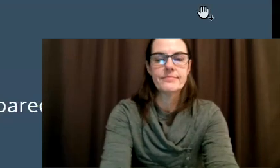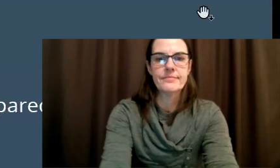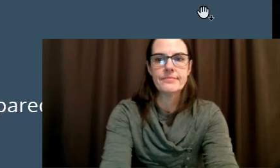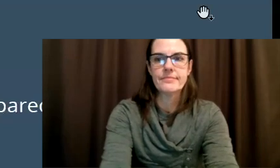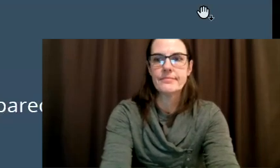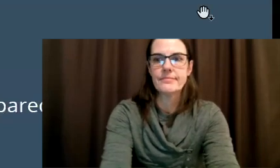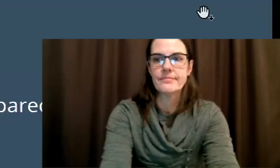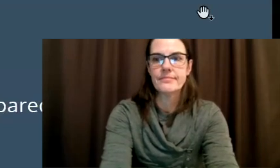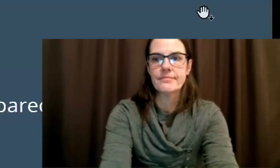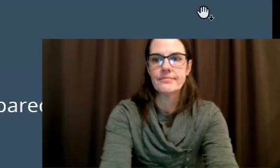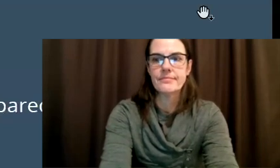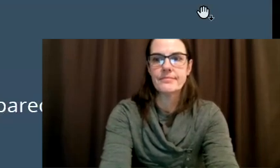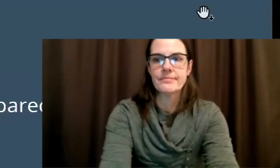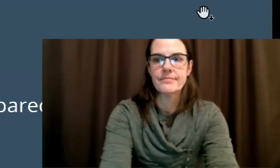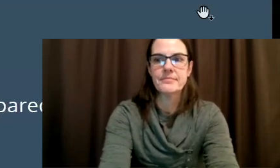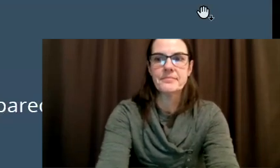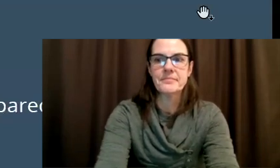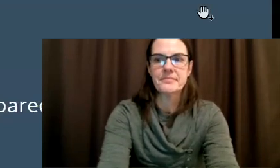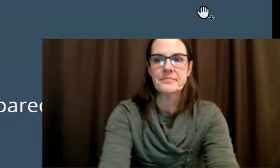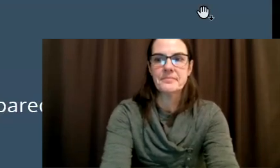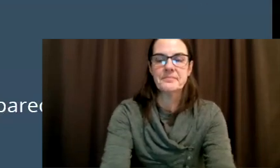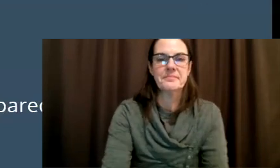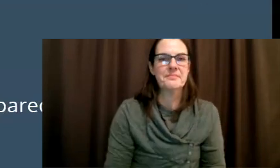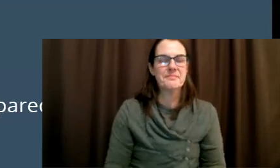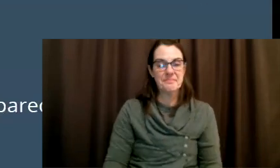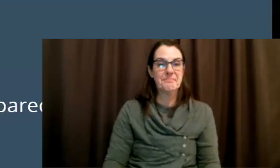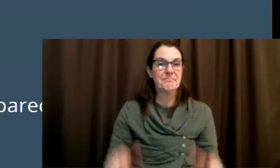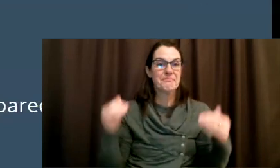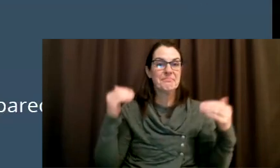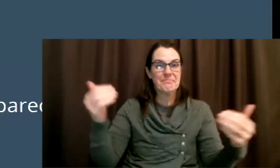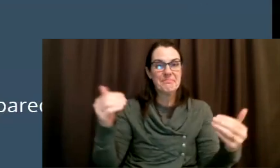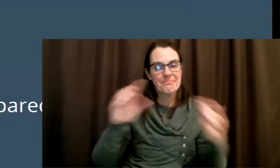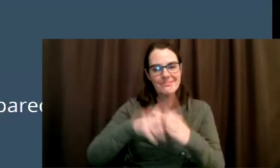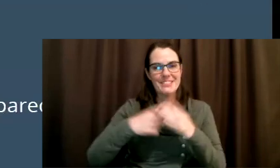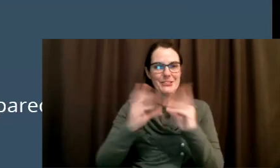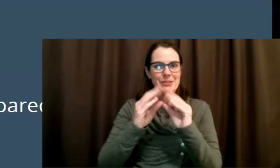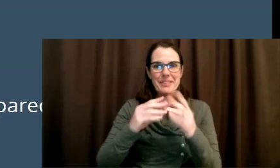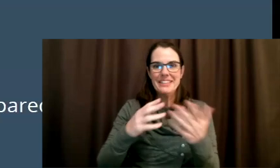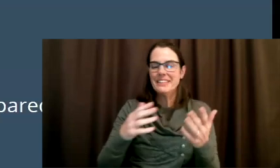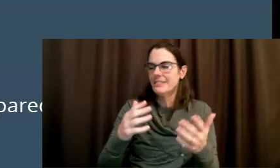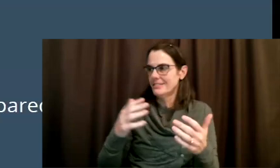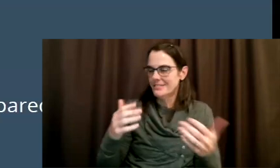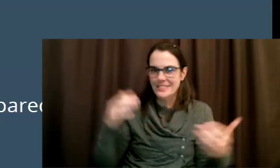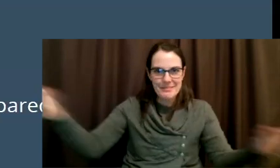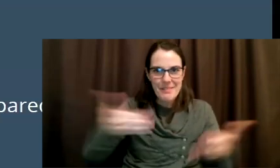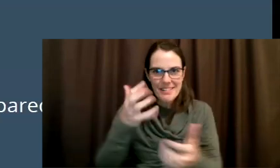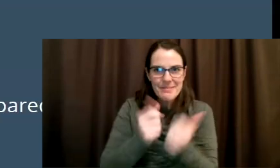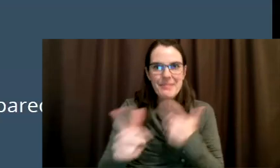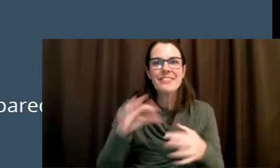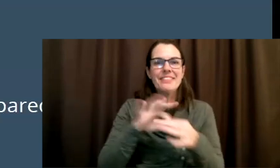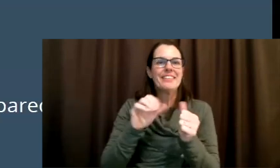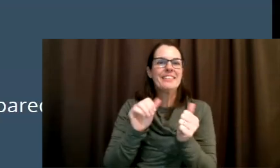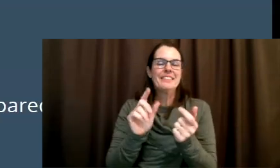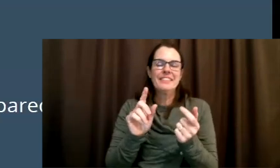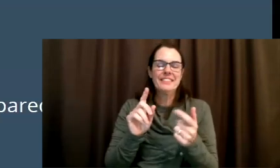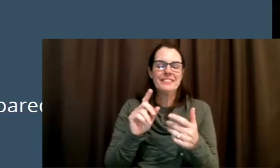I think we're going to get things going here. Welcome, everyone, to our webinar series about federal grants management. We're